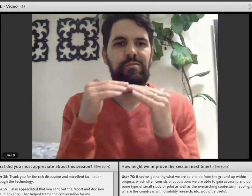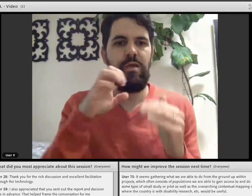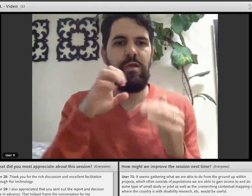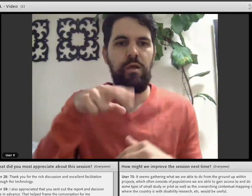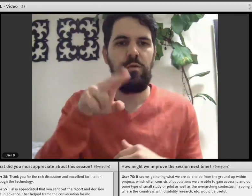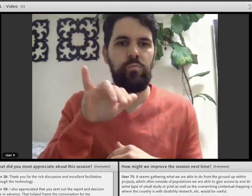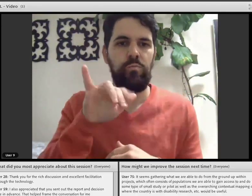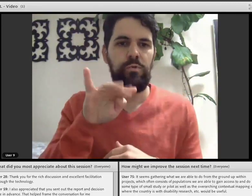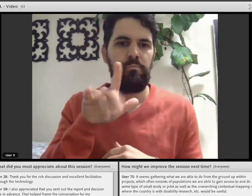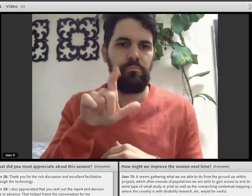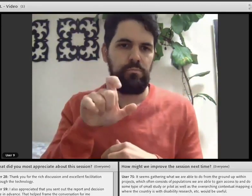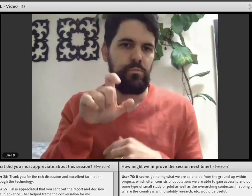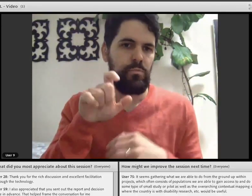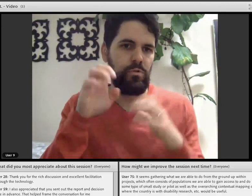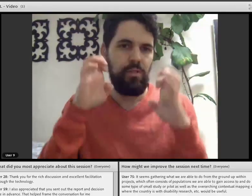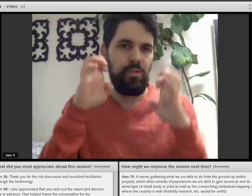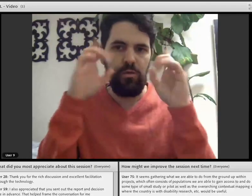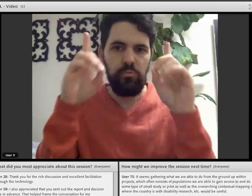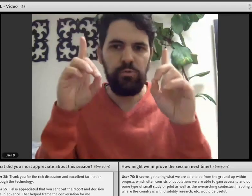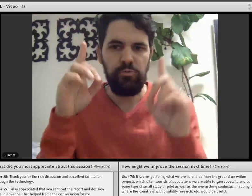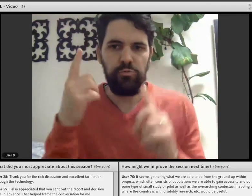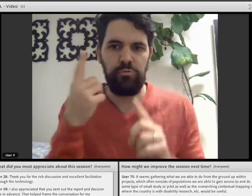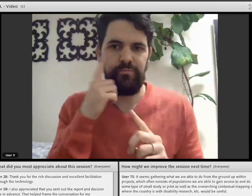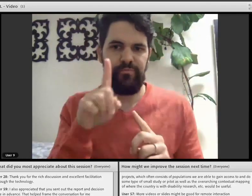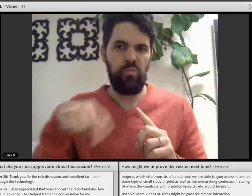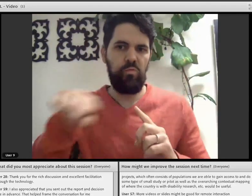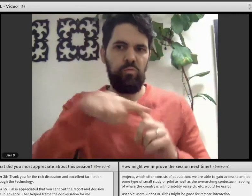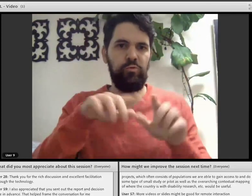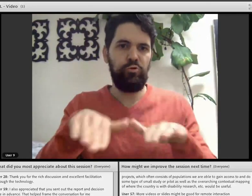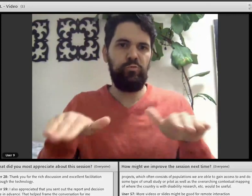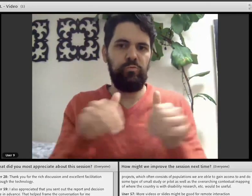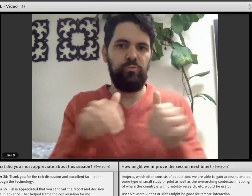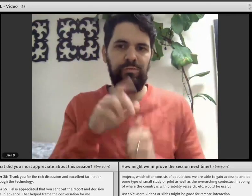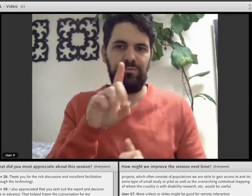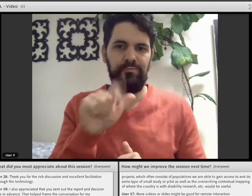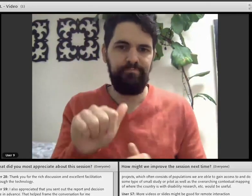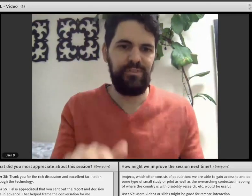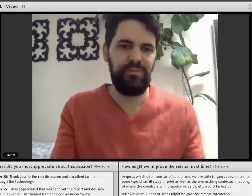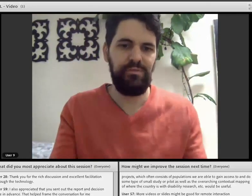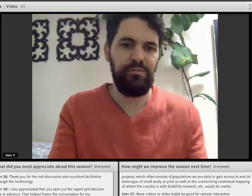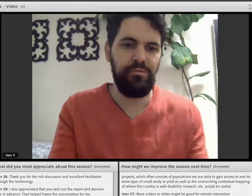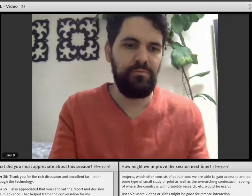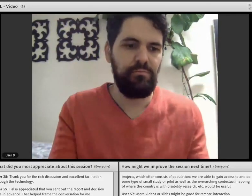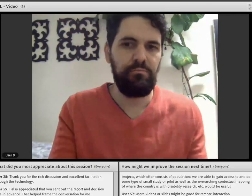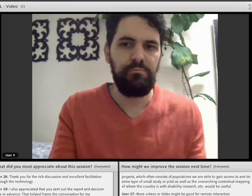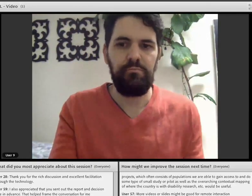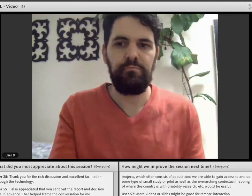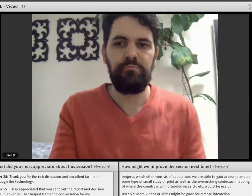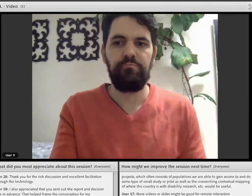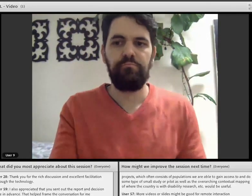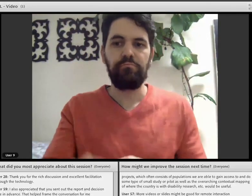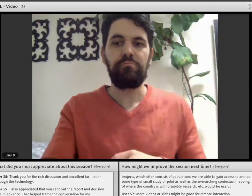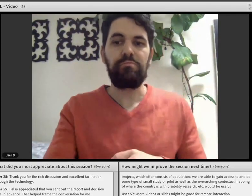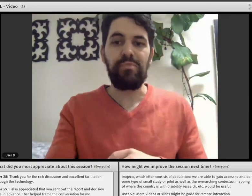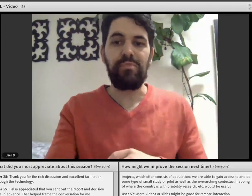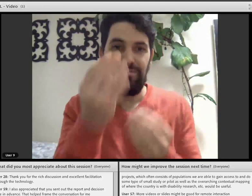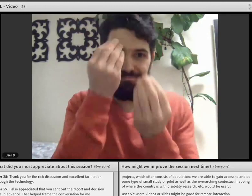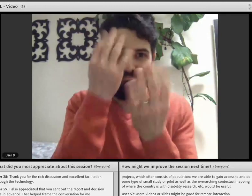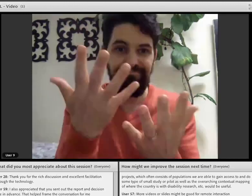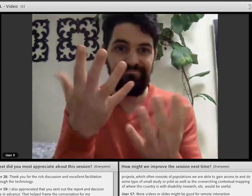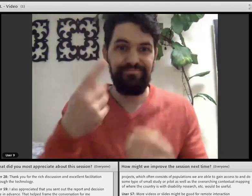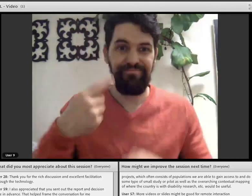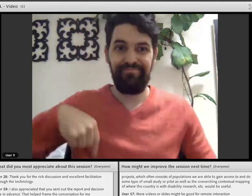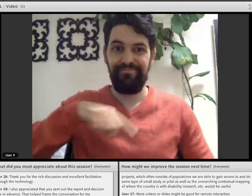And the final goal is to collect disability data to encourage more inclusive education